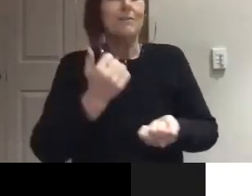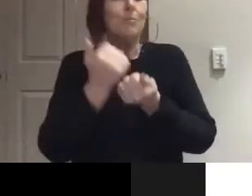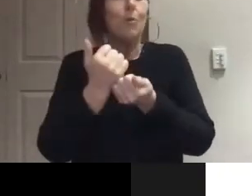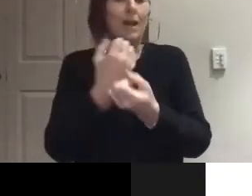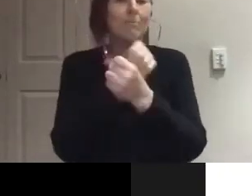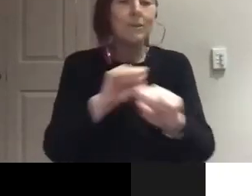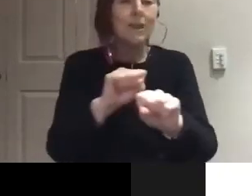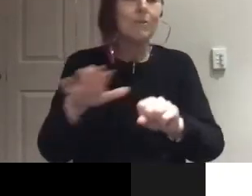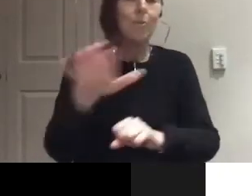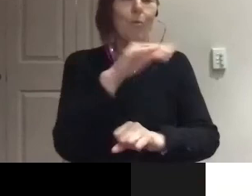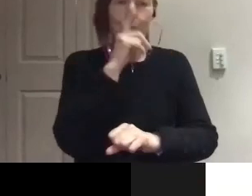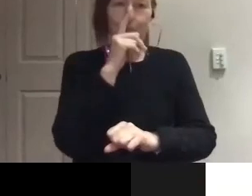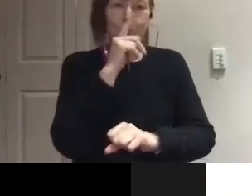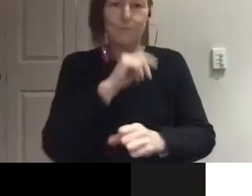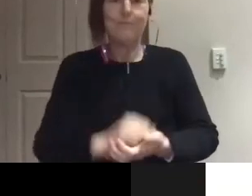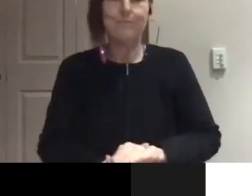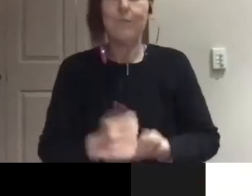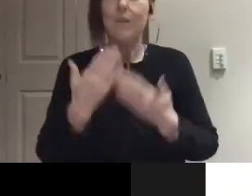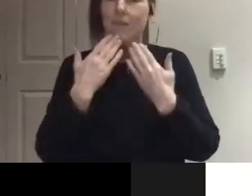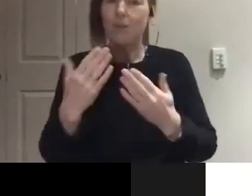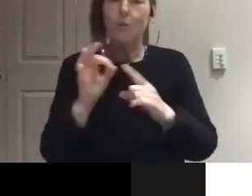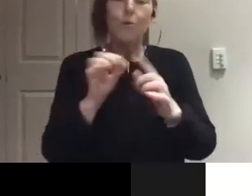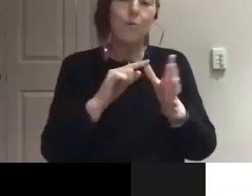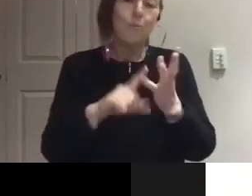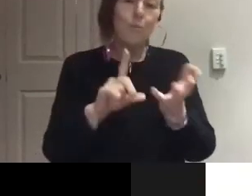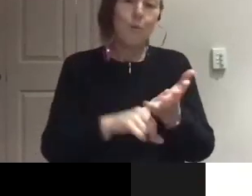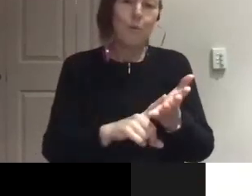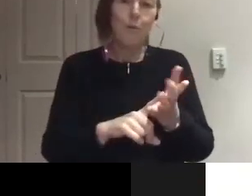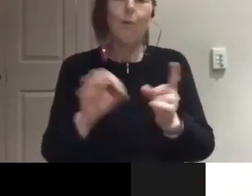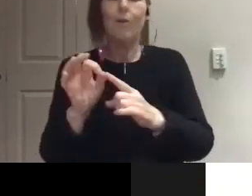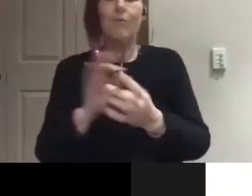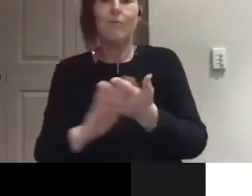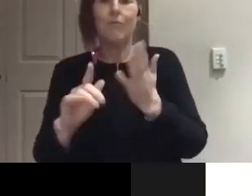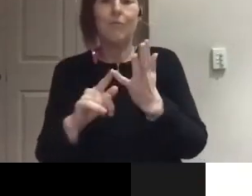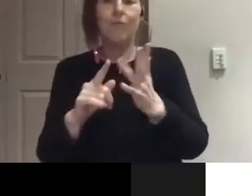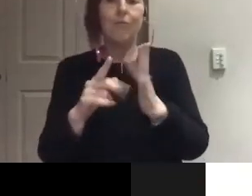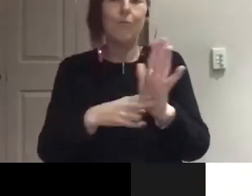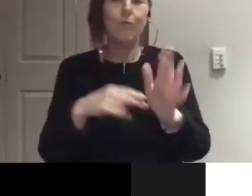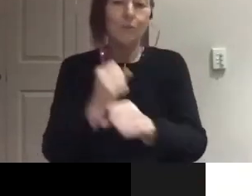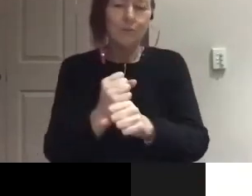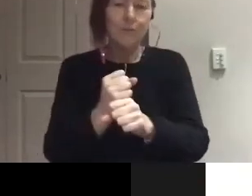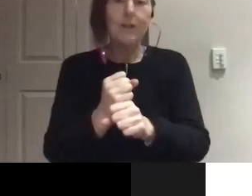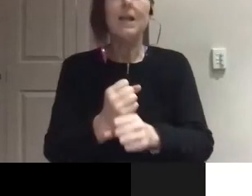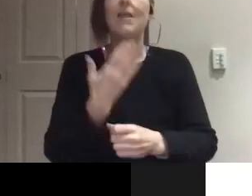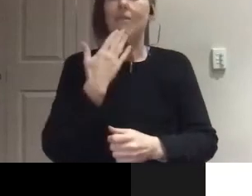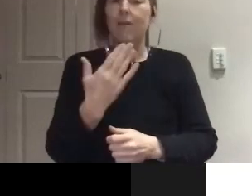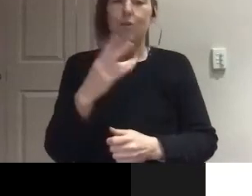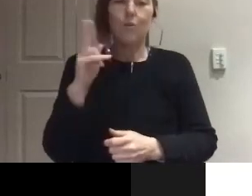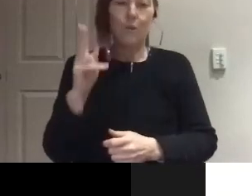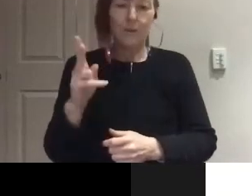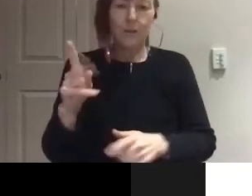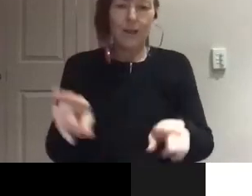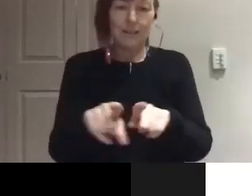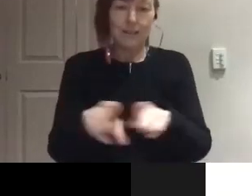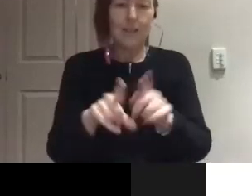again, thanks to Paul and Fung. Also, thank you to Linda and Lisa for your interpreting. It's been great to have you